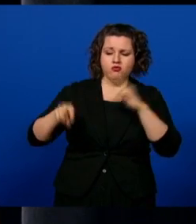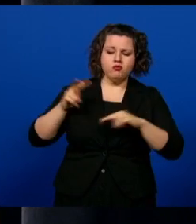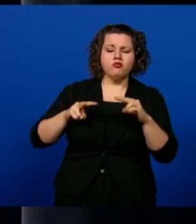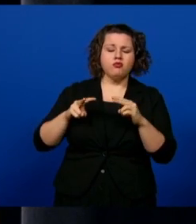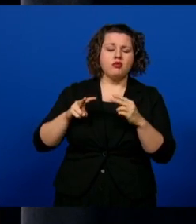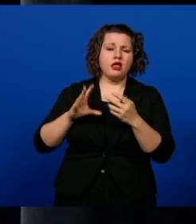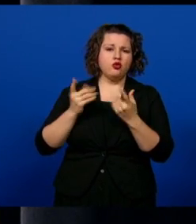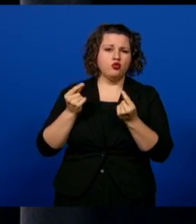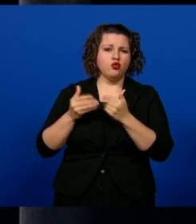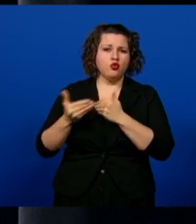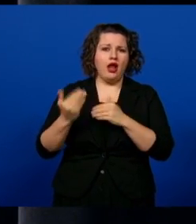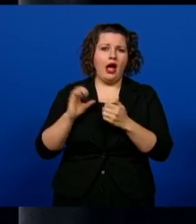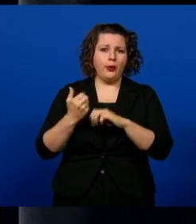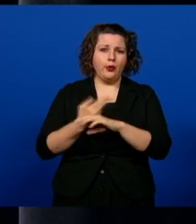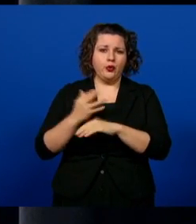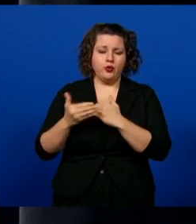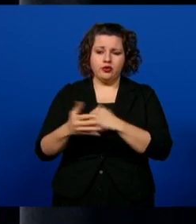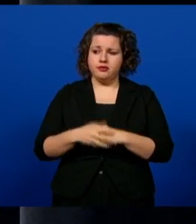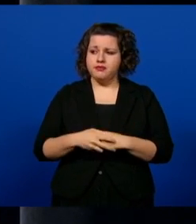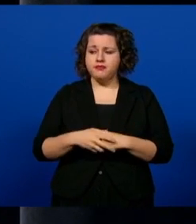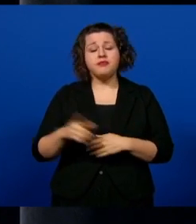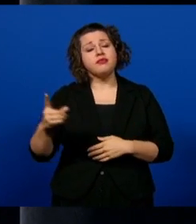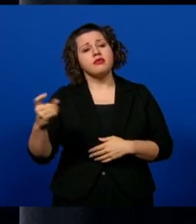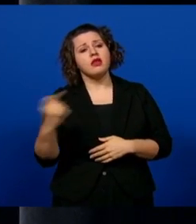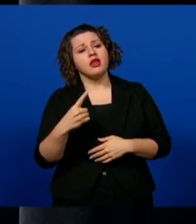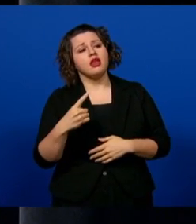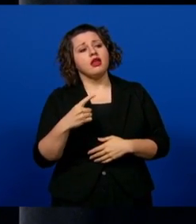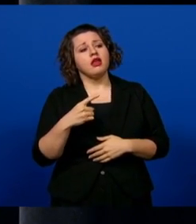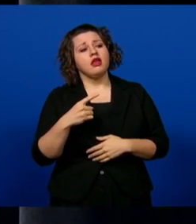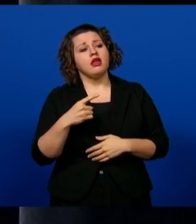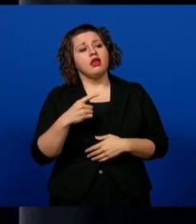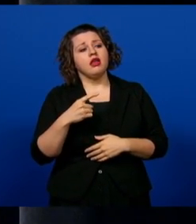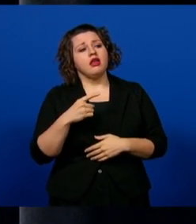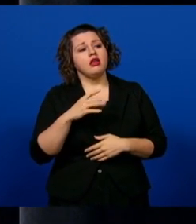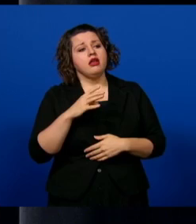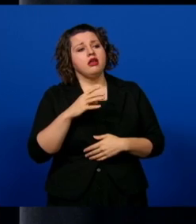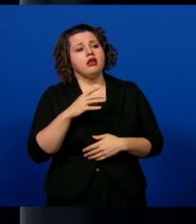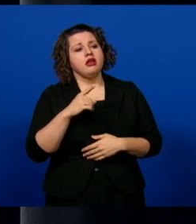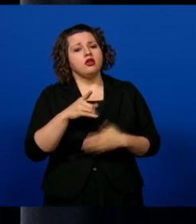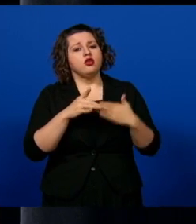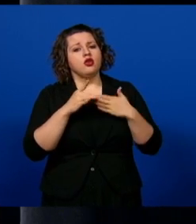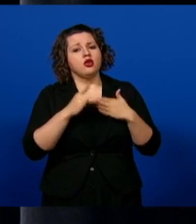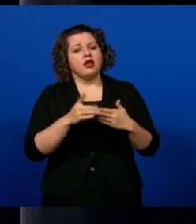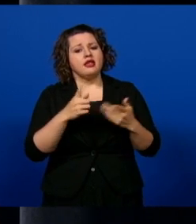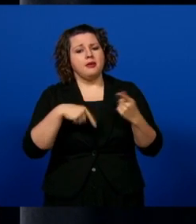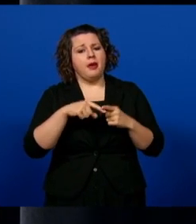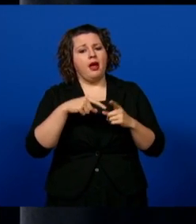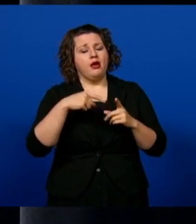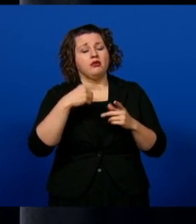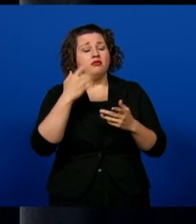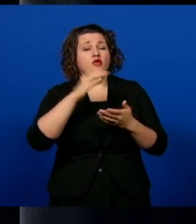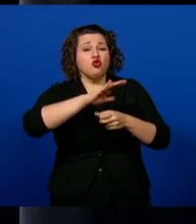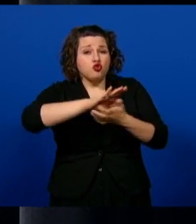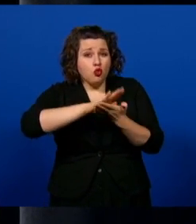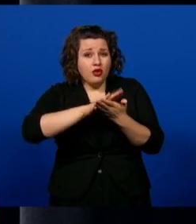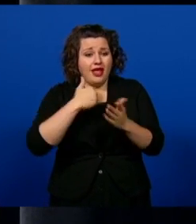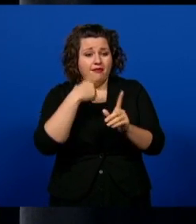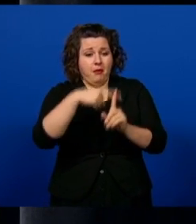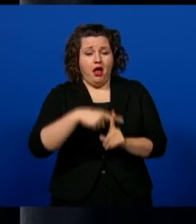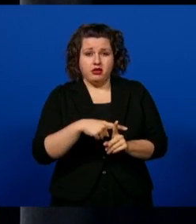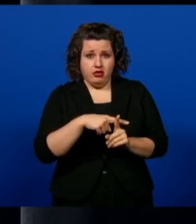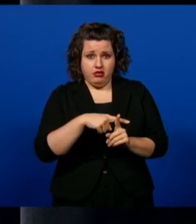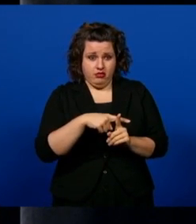that moving forward. Governor, your guidance about what to do if there's a positive case in schools, there's details